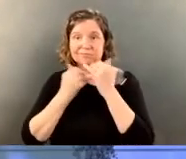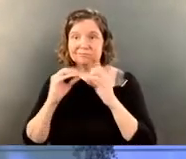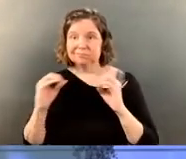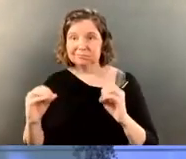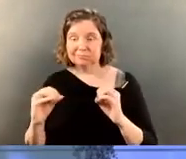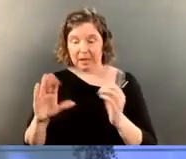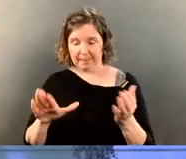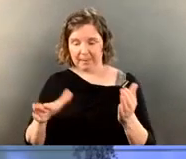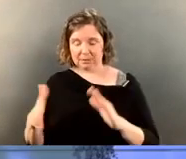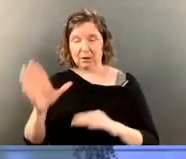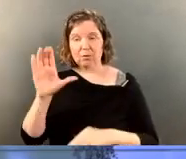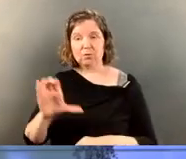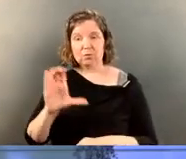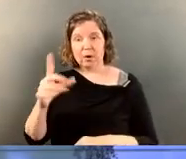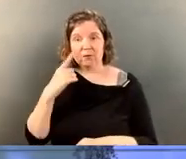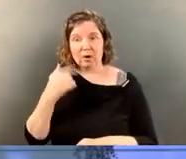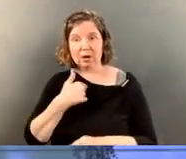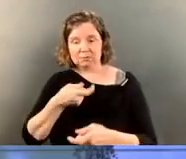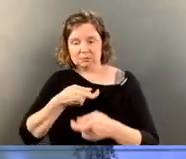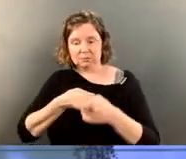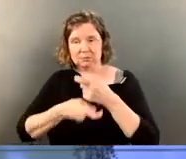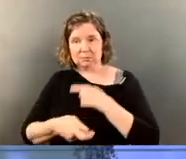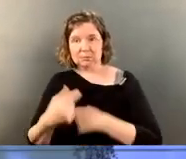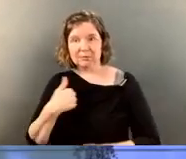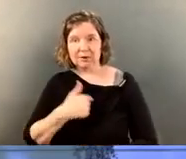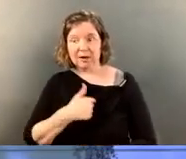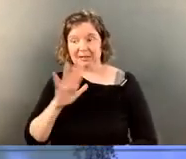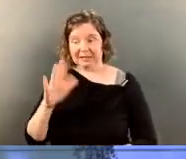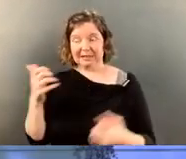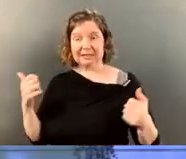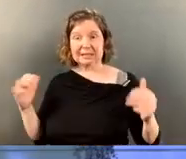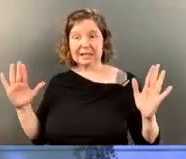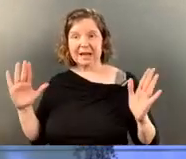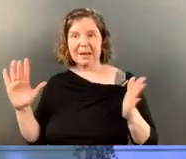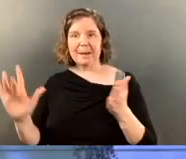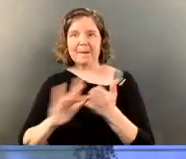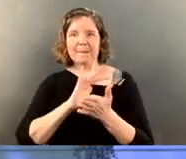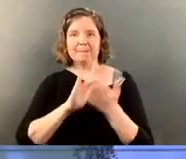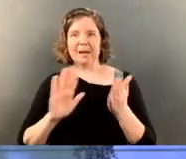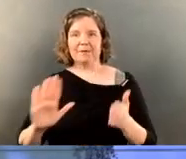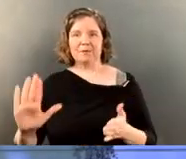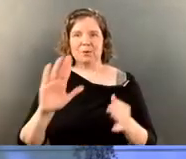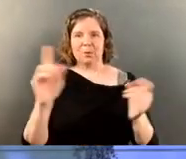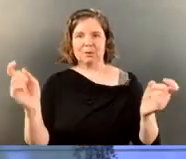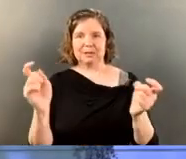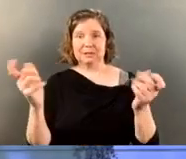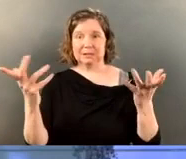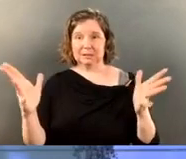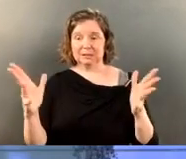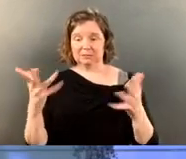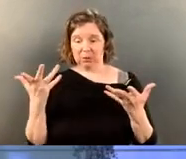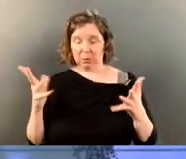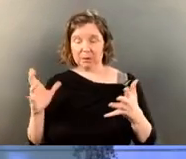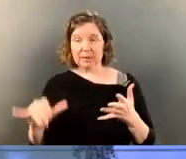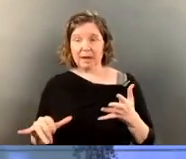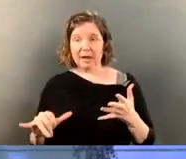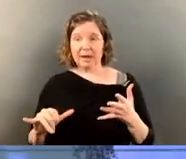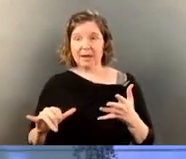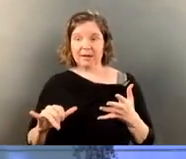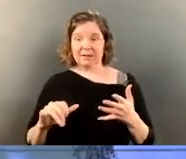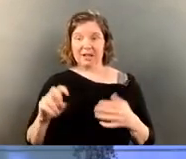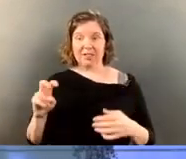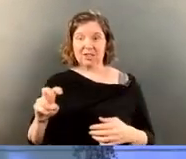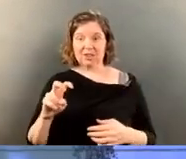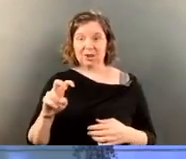and by dying on the cross for us, his sacrifice paid for your sins. And when he did that, he crushed